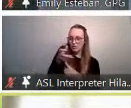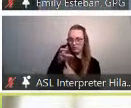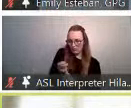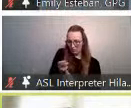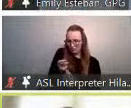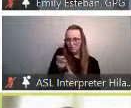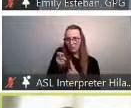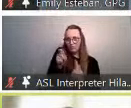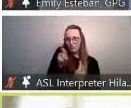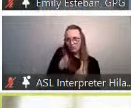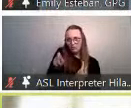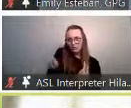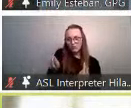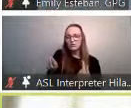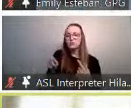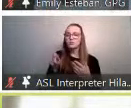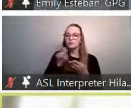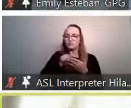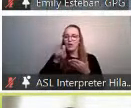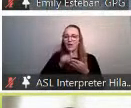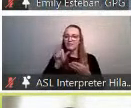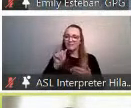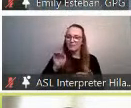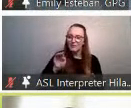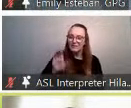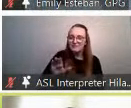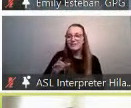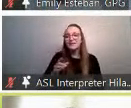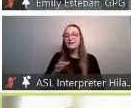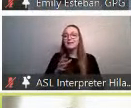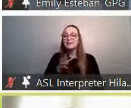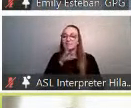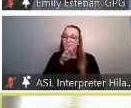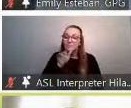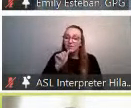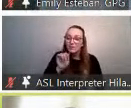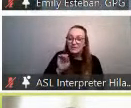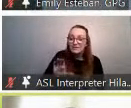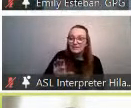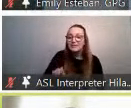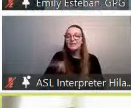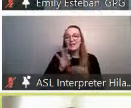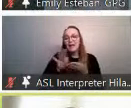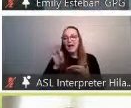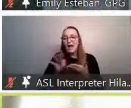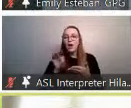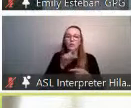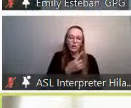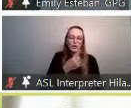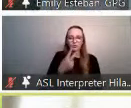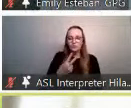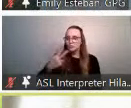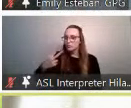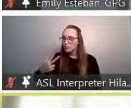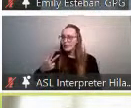their ABCs, count their 1, 2, 3s, and they do have expectation